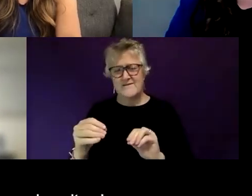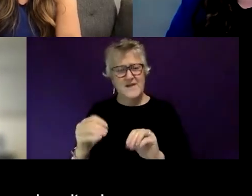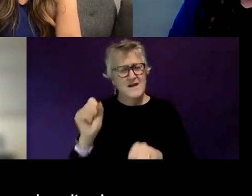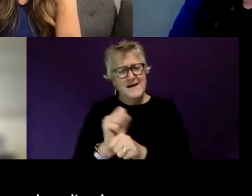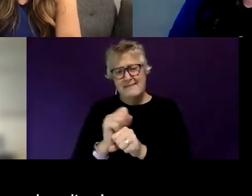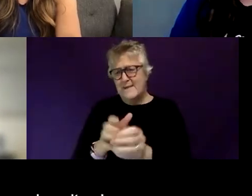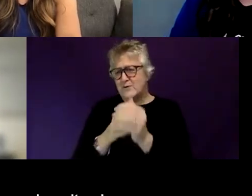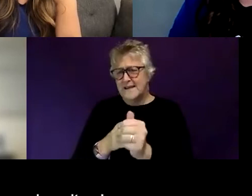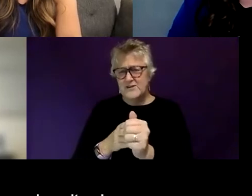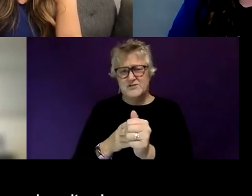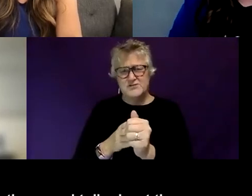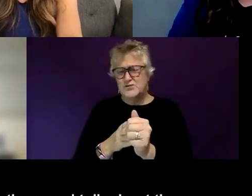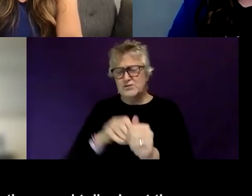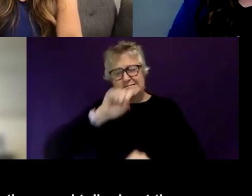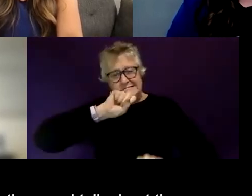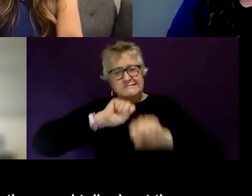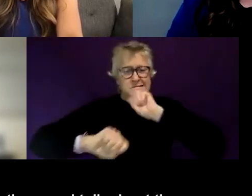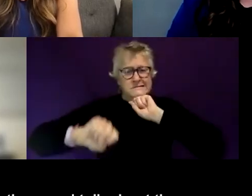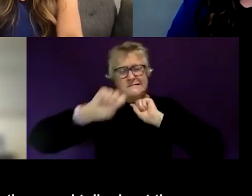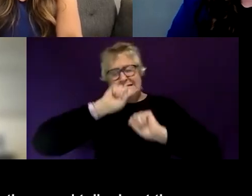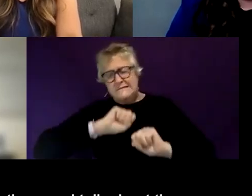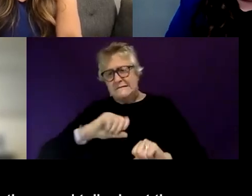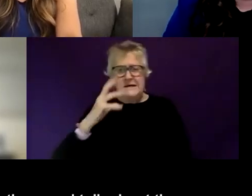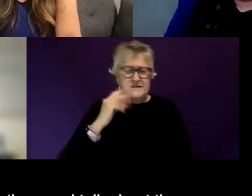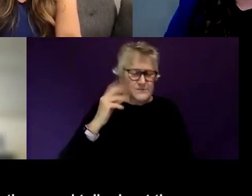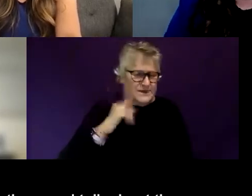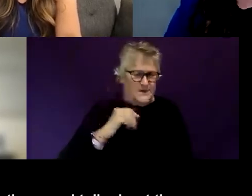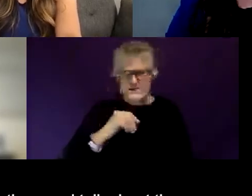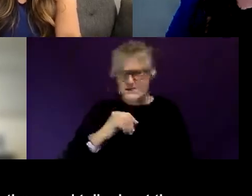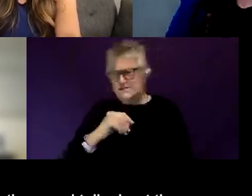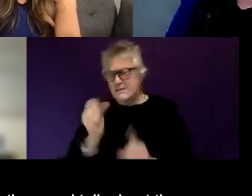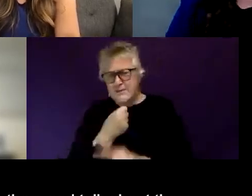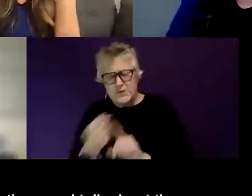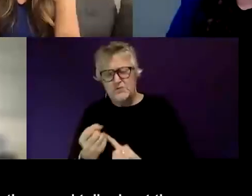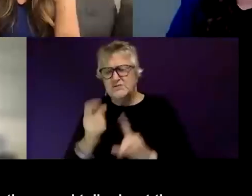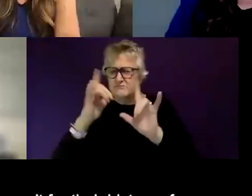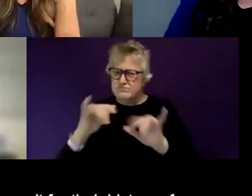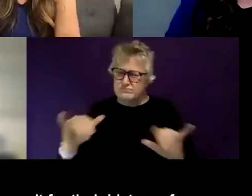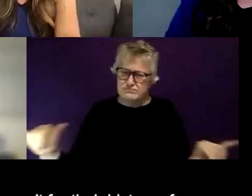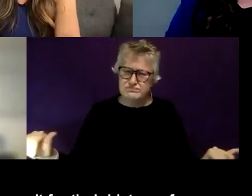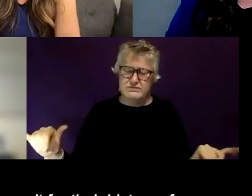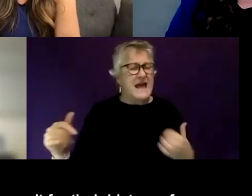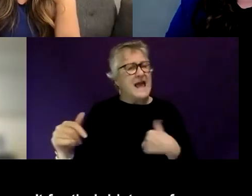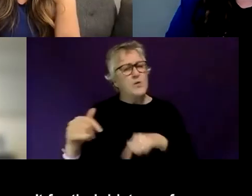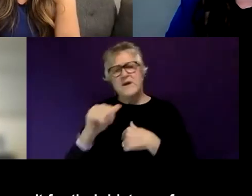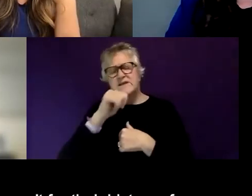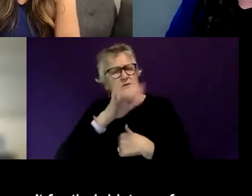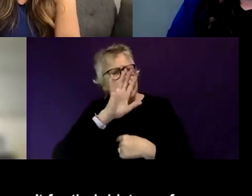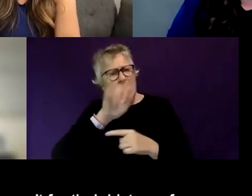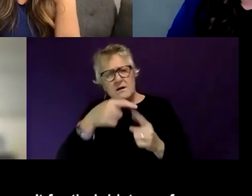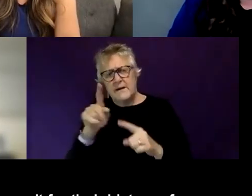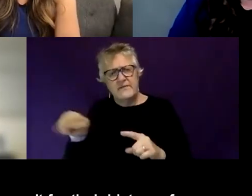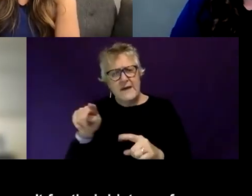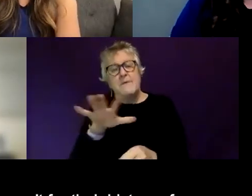experience adversity, abuse, and we don't talk to them and talk about them enough. And if it